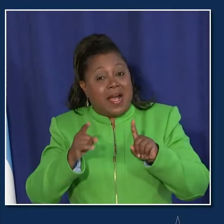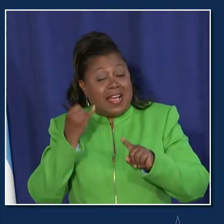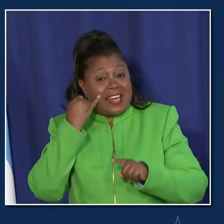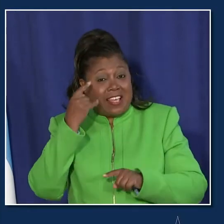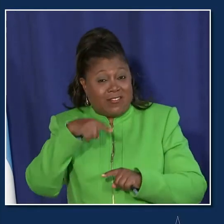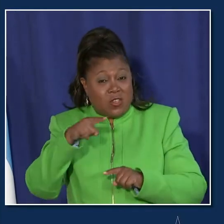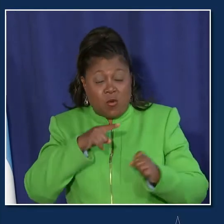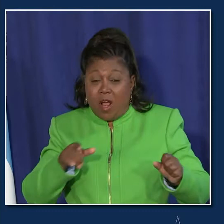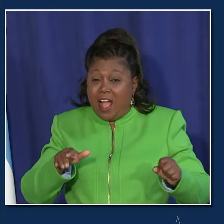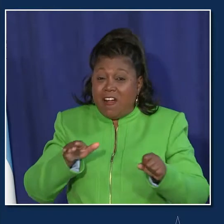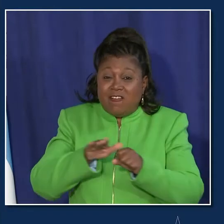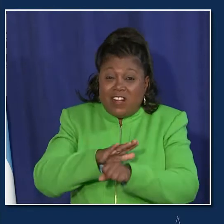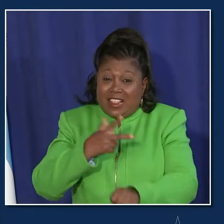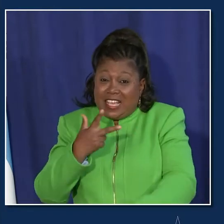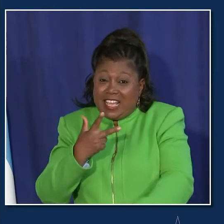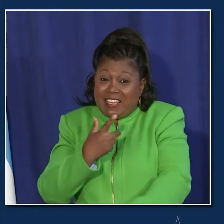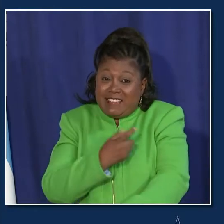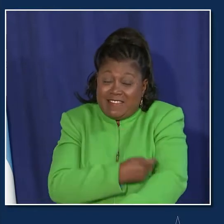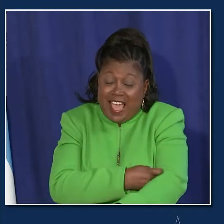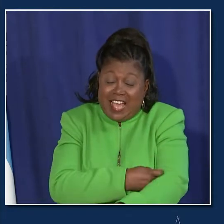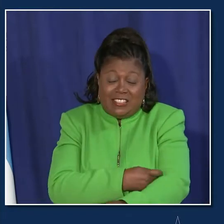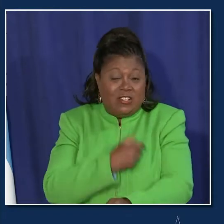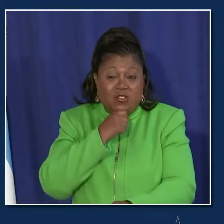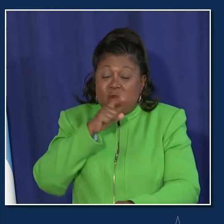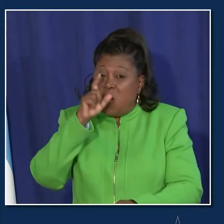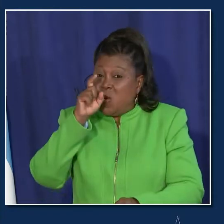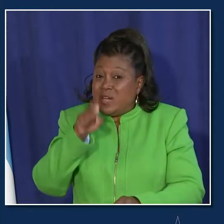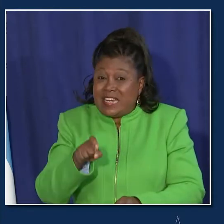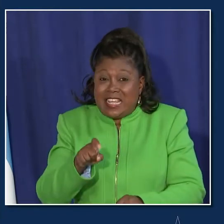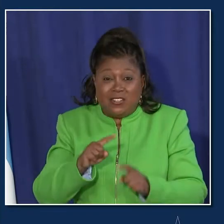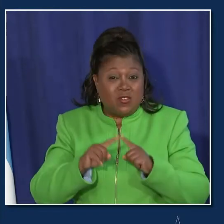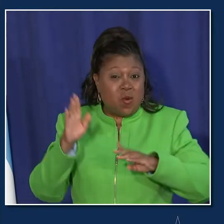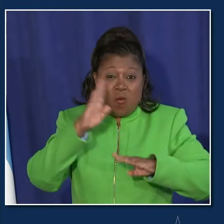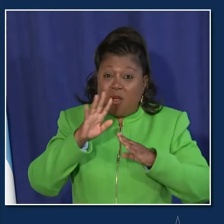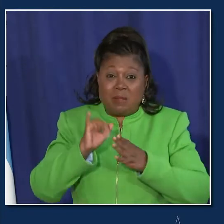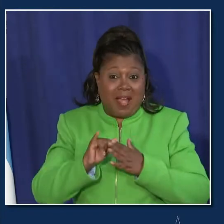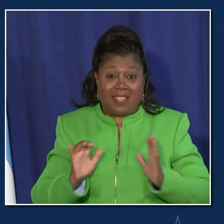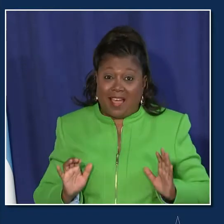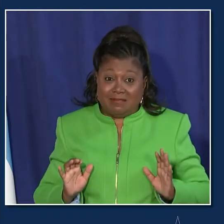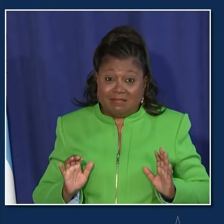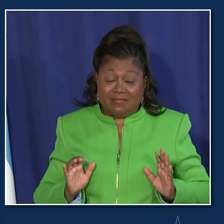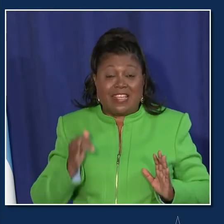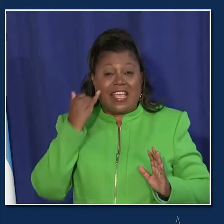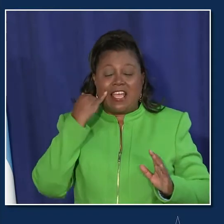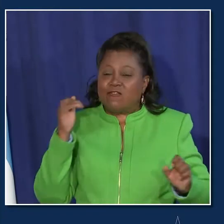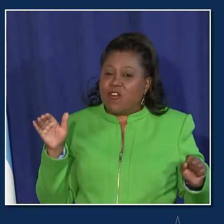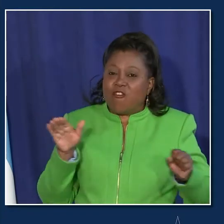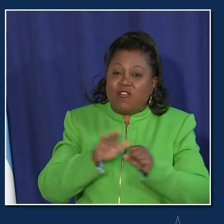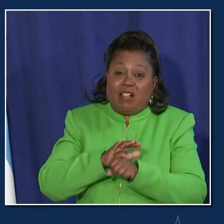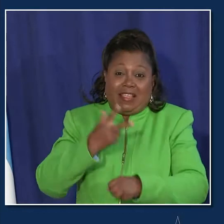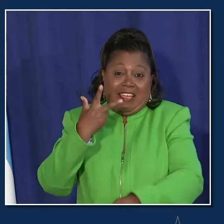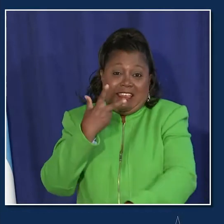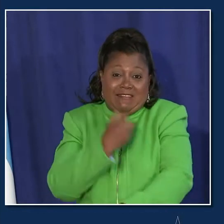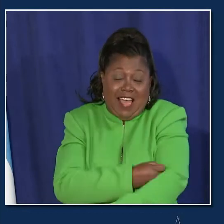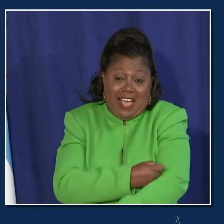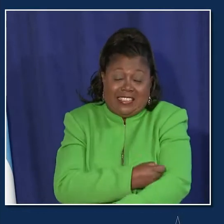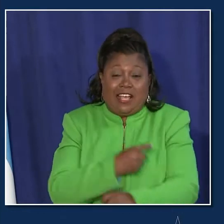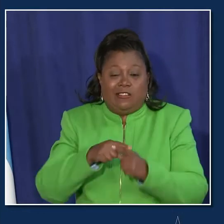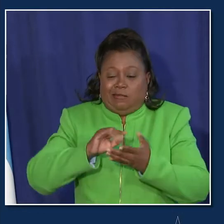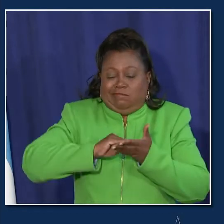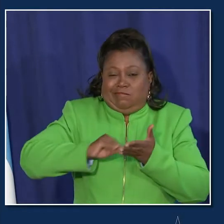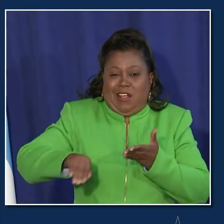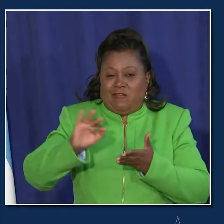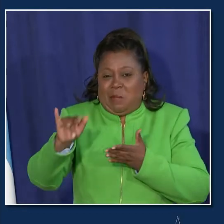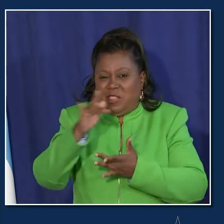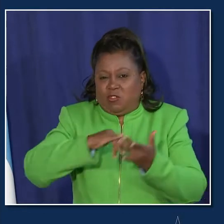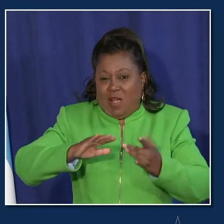you are fully vaccinated, you do not need to worry about this. If you are fully vaccinated, you are exempt from that